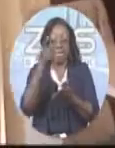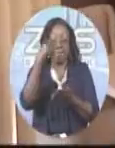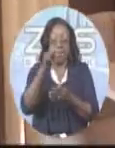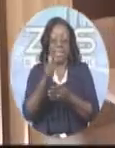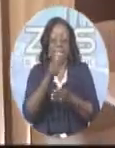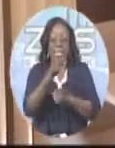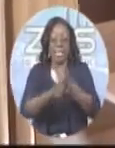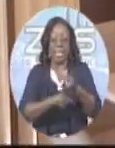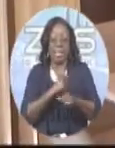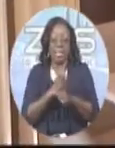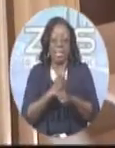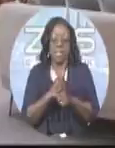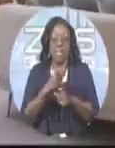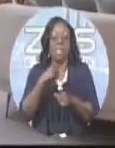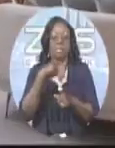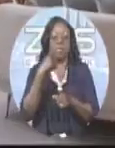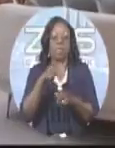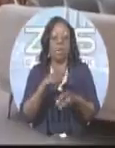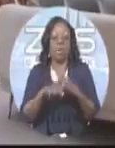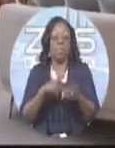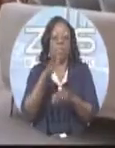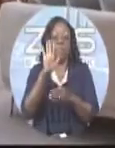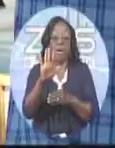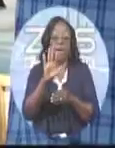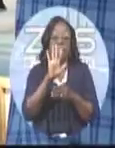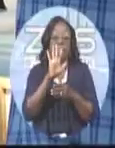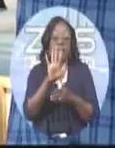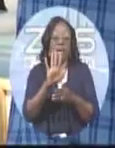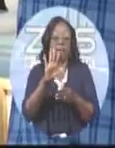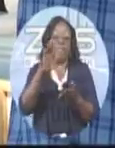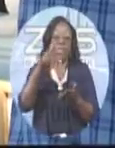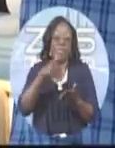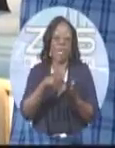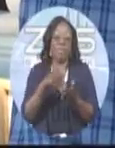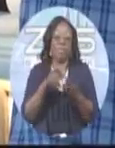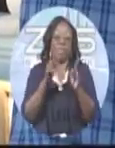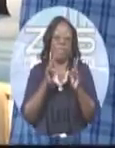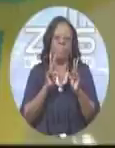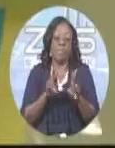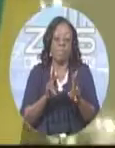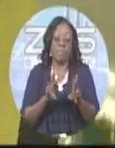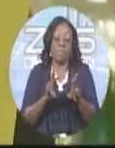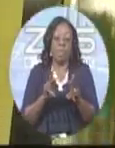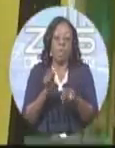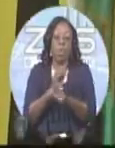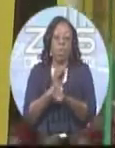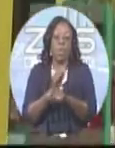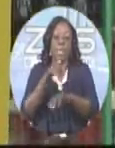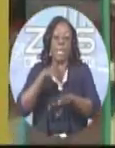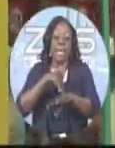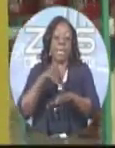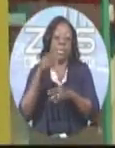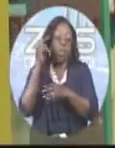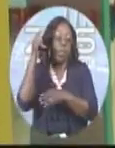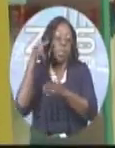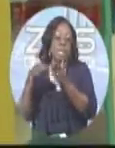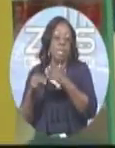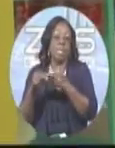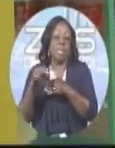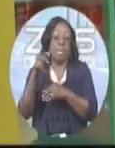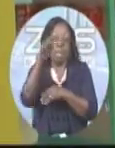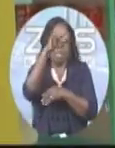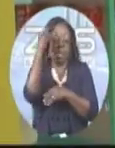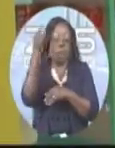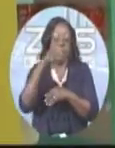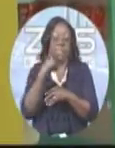agreement also speaks to the employment of 5,500 Bahamians once the property is fully opened. In a release issued, government officials